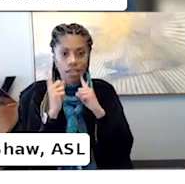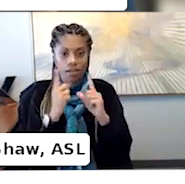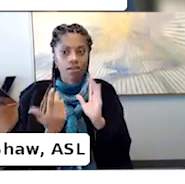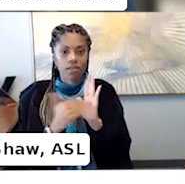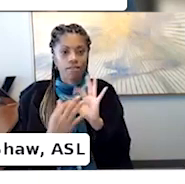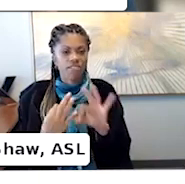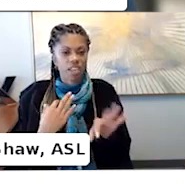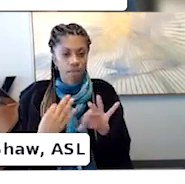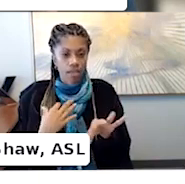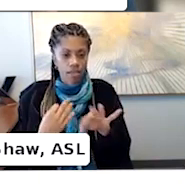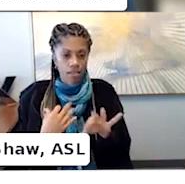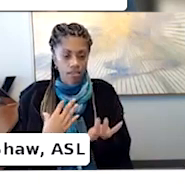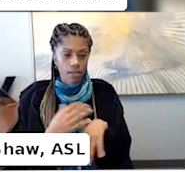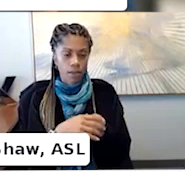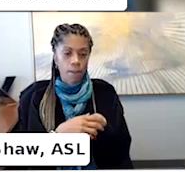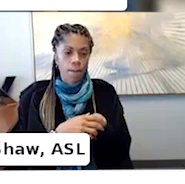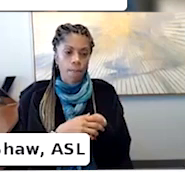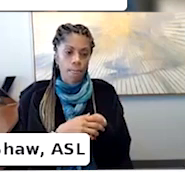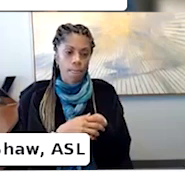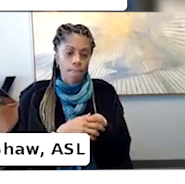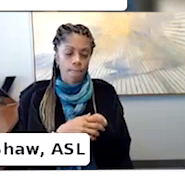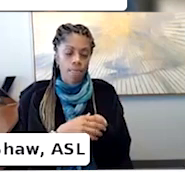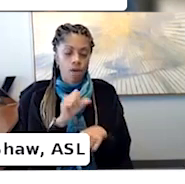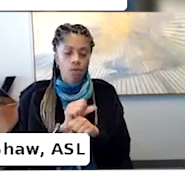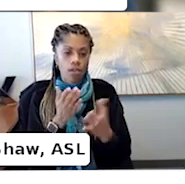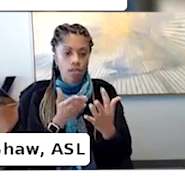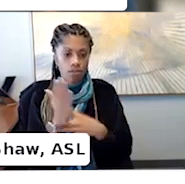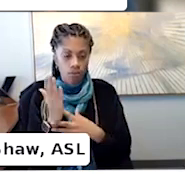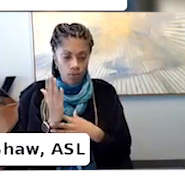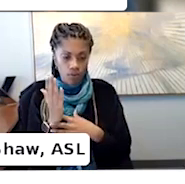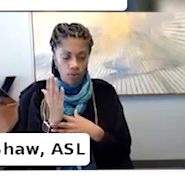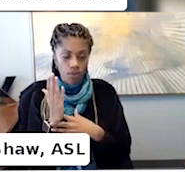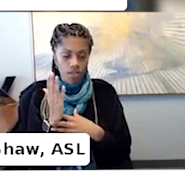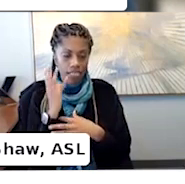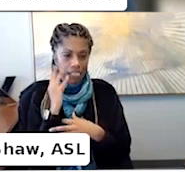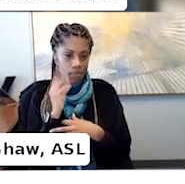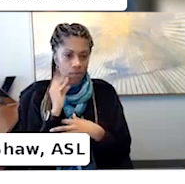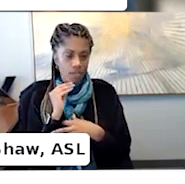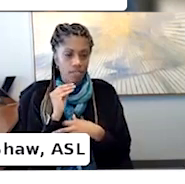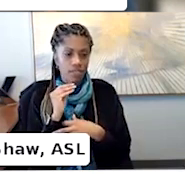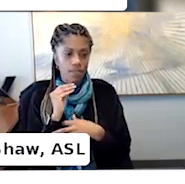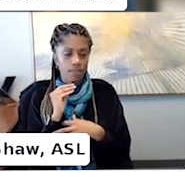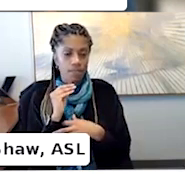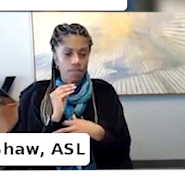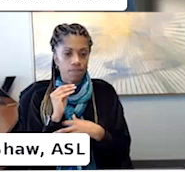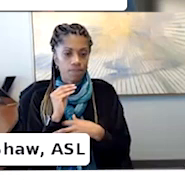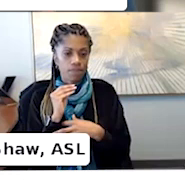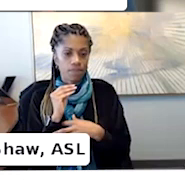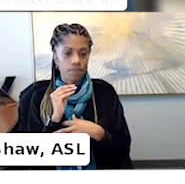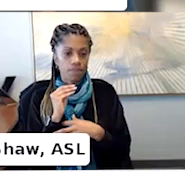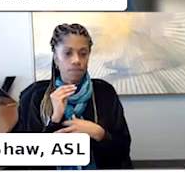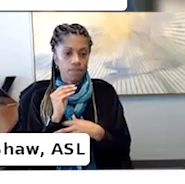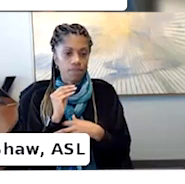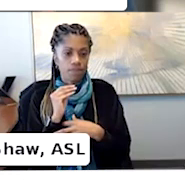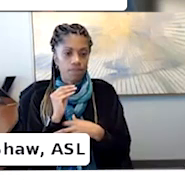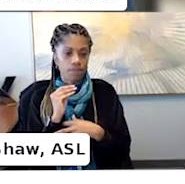partners is that working through this experience and going through all of the steps with StoryCorps is the